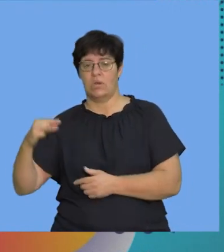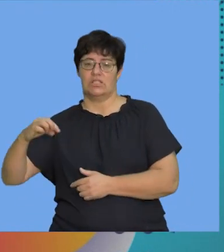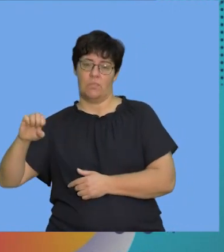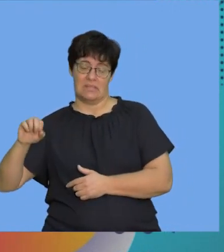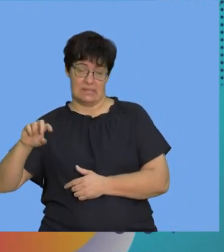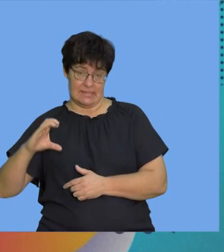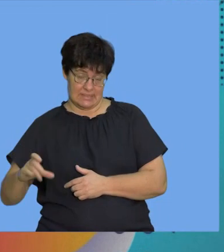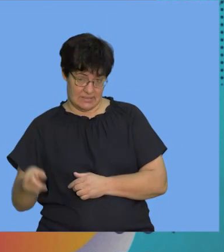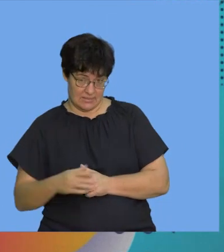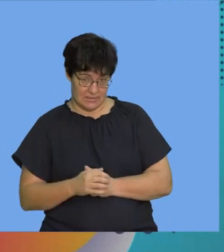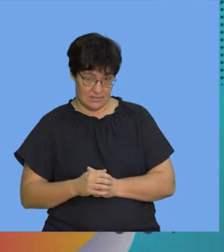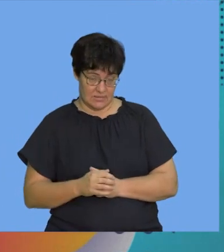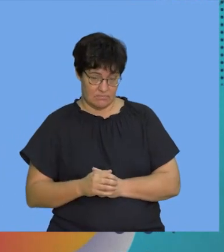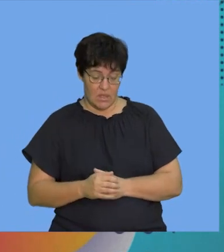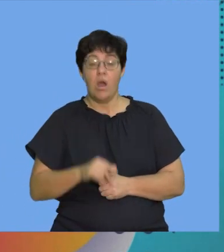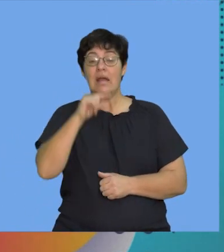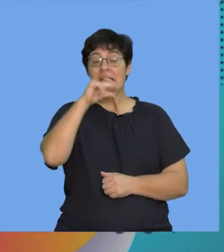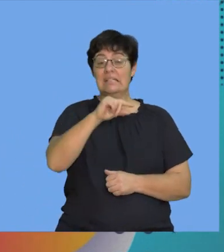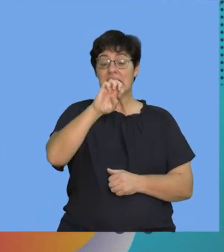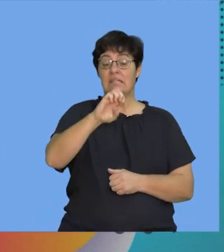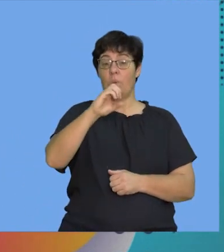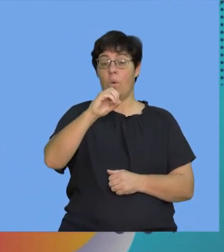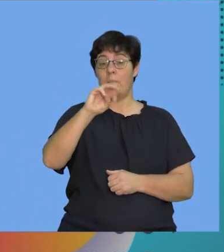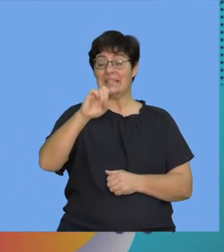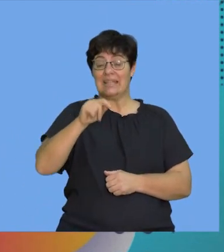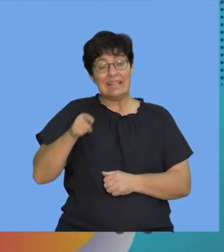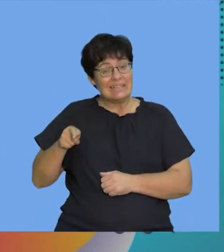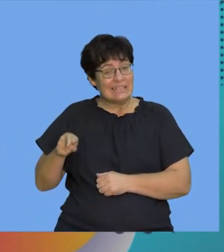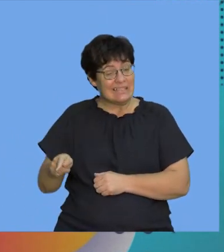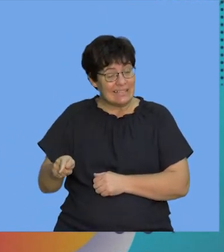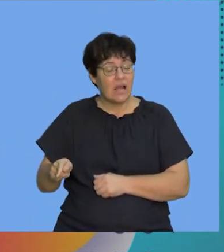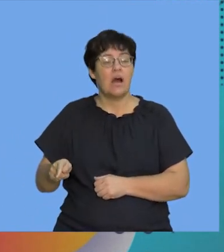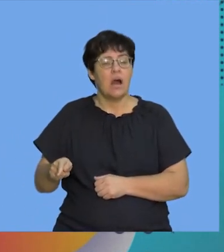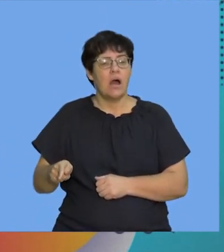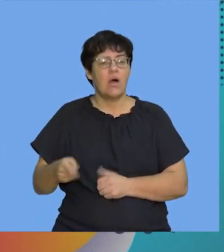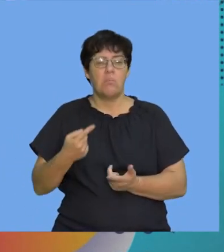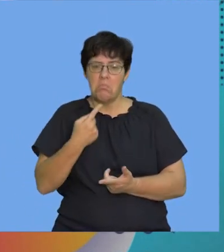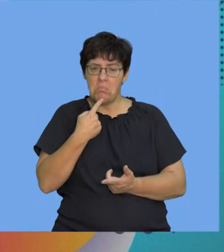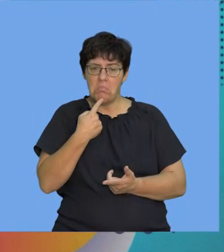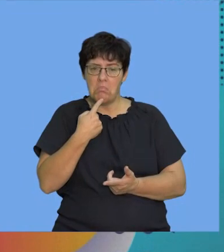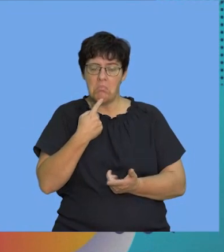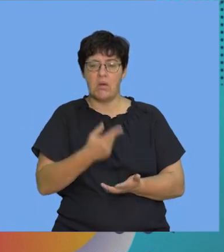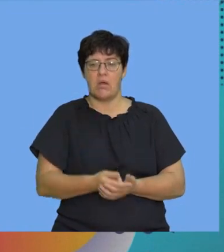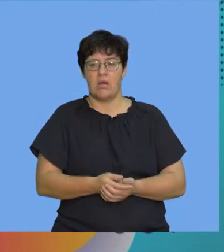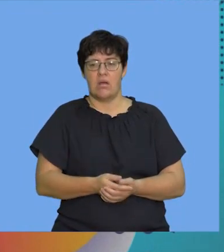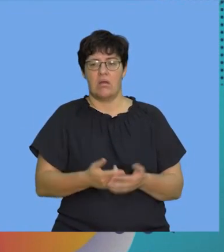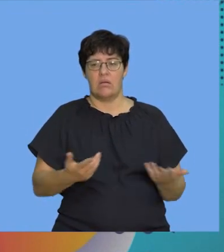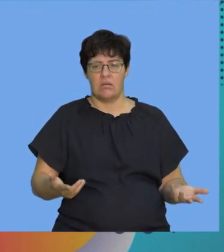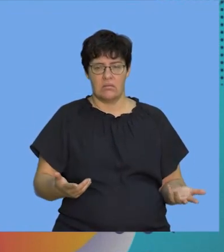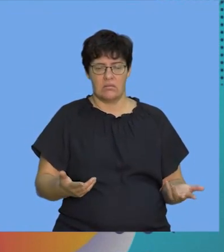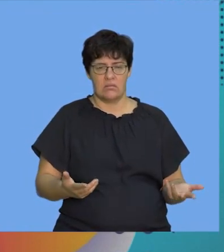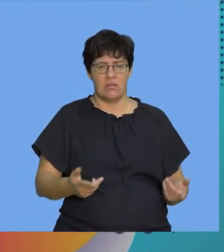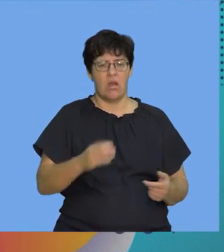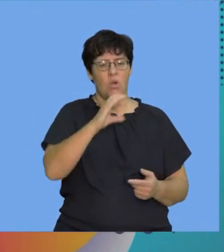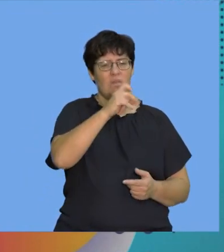geometric. Now, with the geometric series, we then have when it is a converging series and a